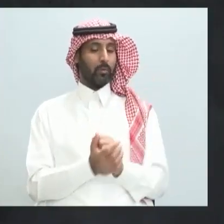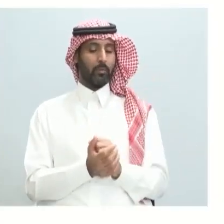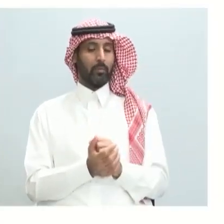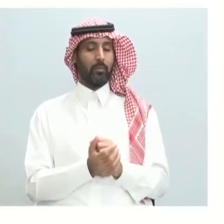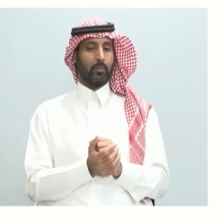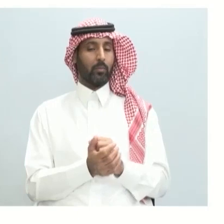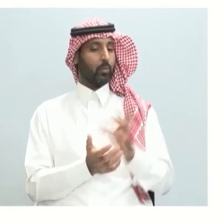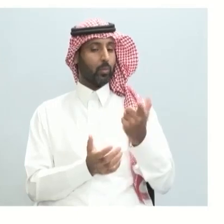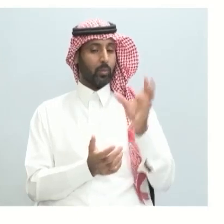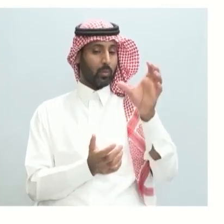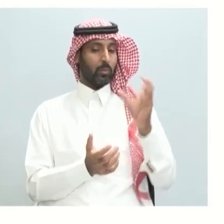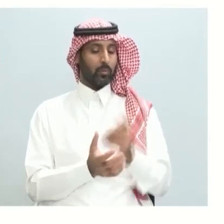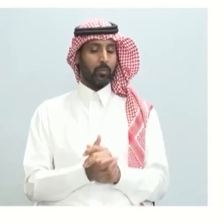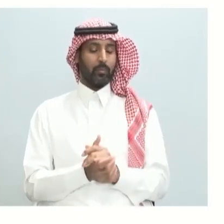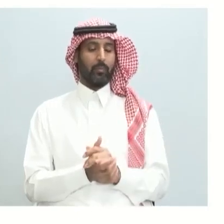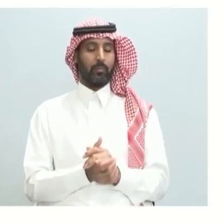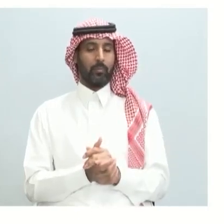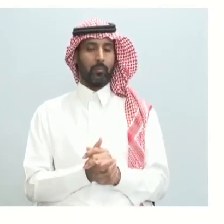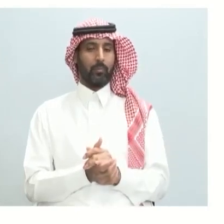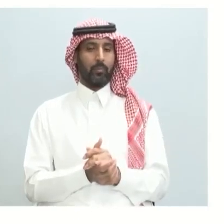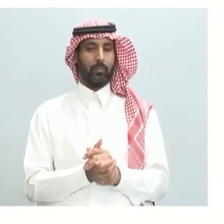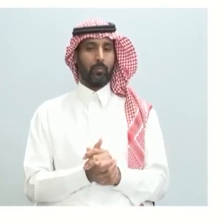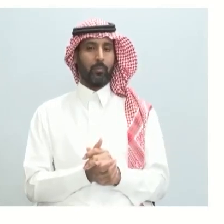guess this word,